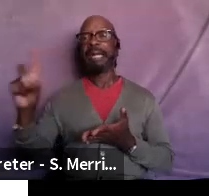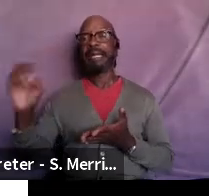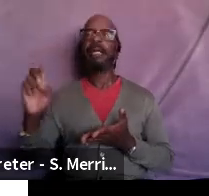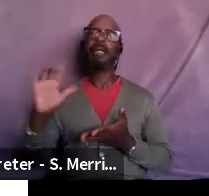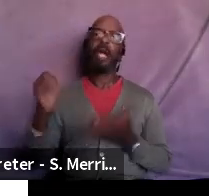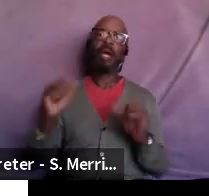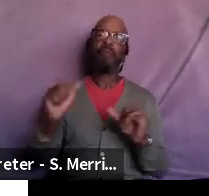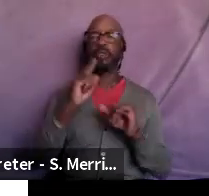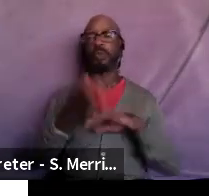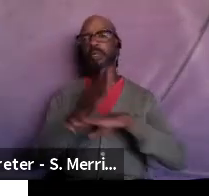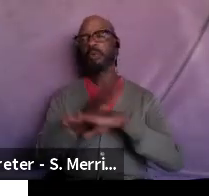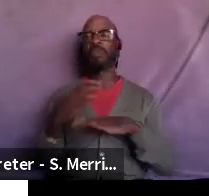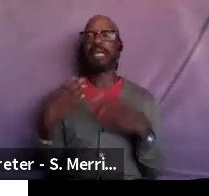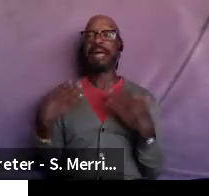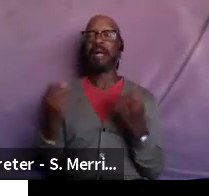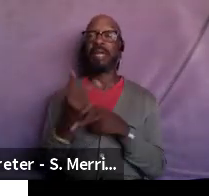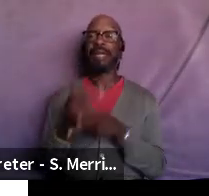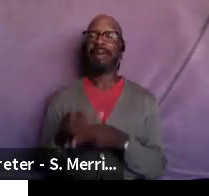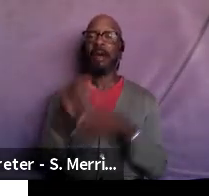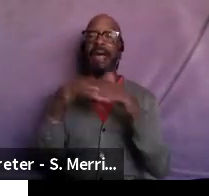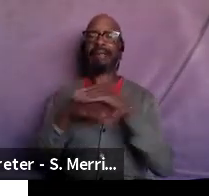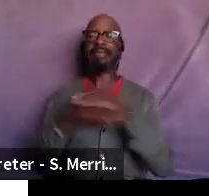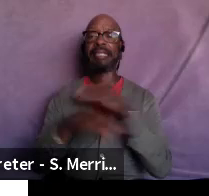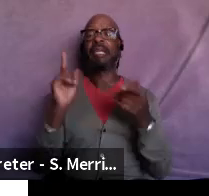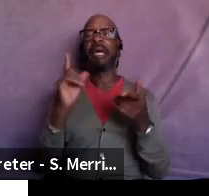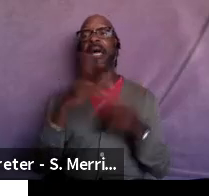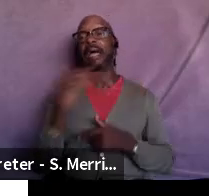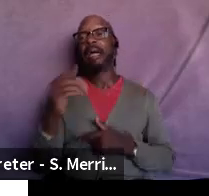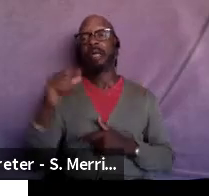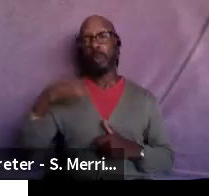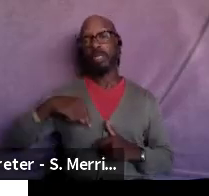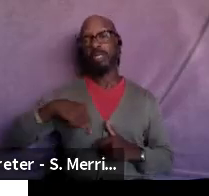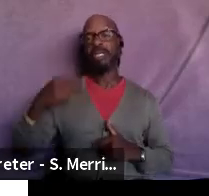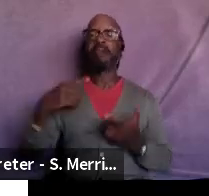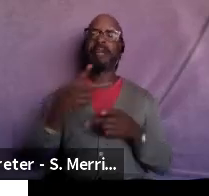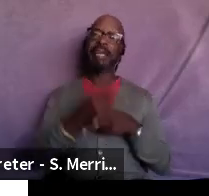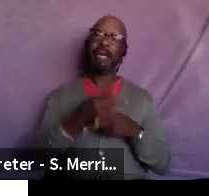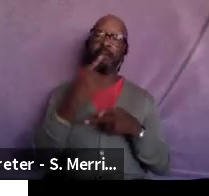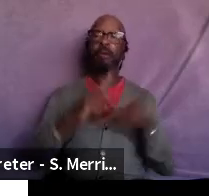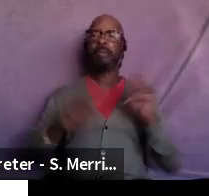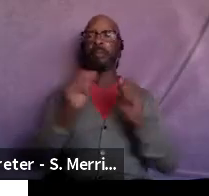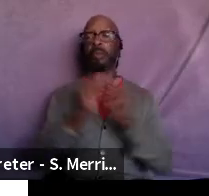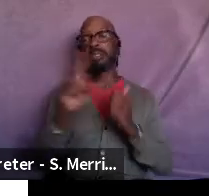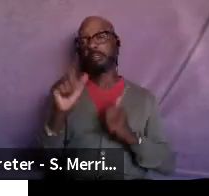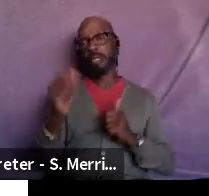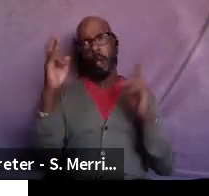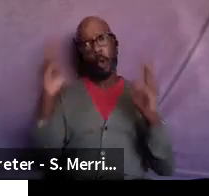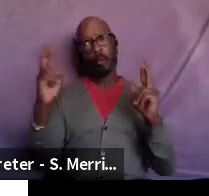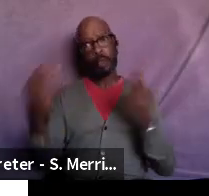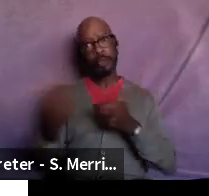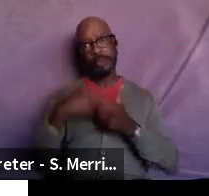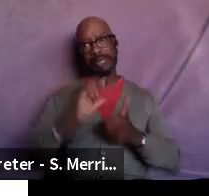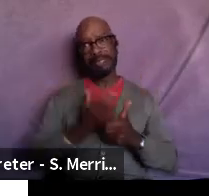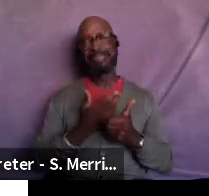to increase healthcare access and quality of care for people with disabilities. We hope you can join us. Watch for your email 2